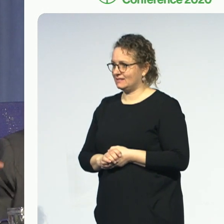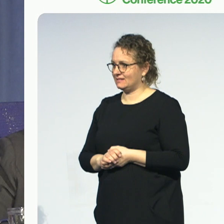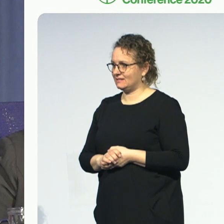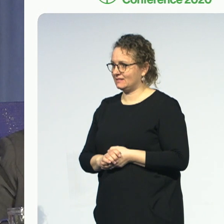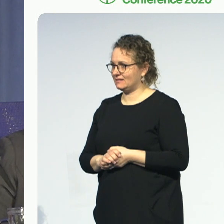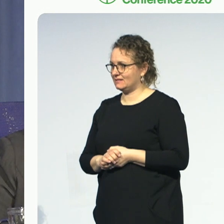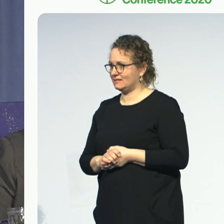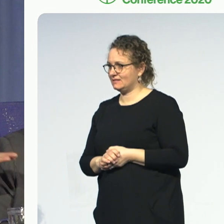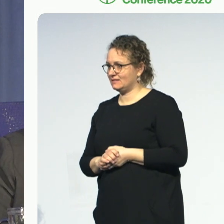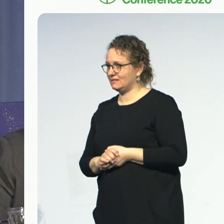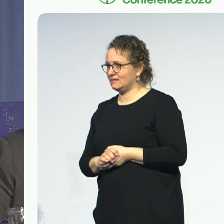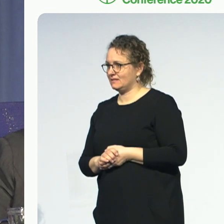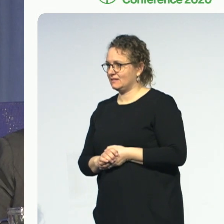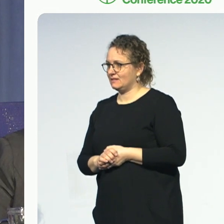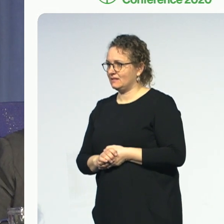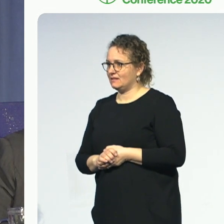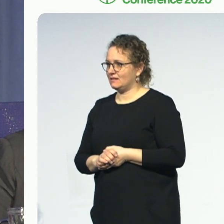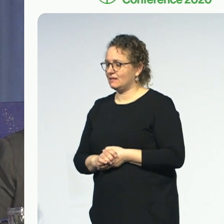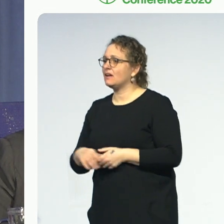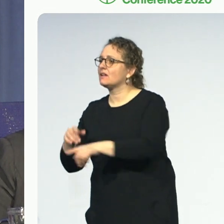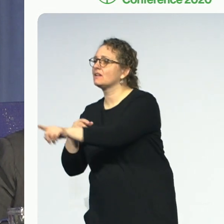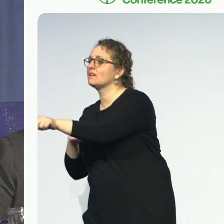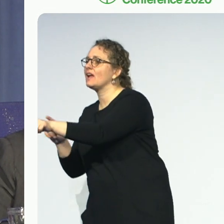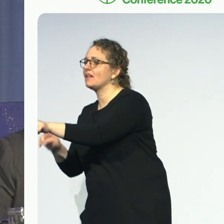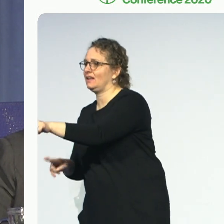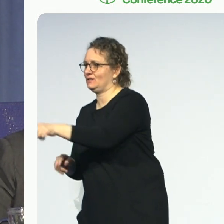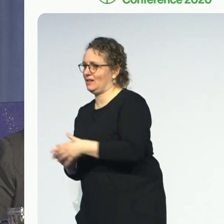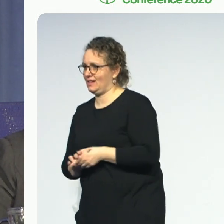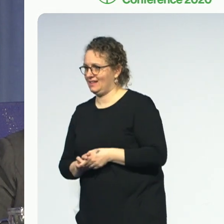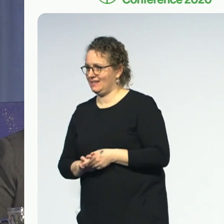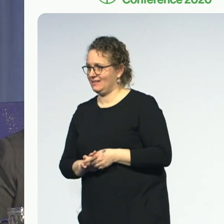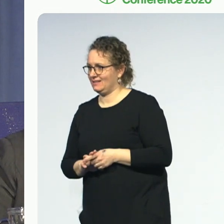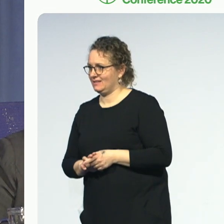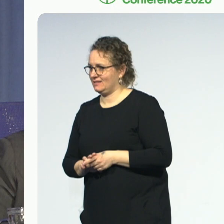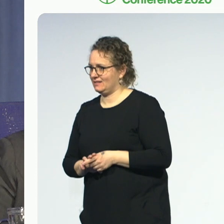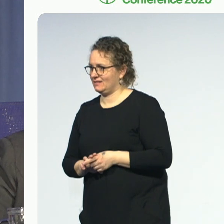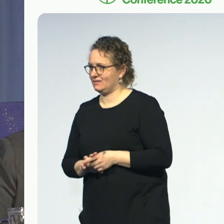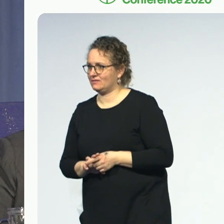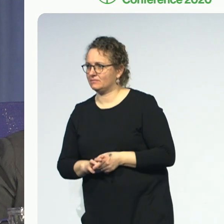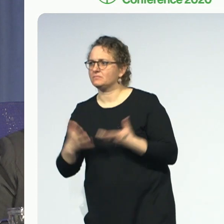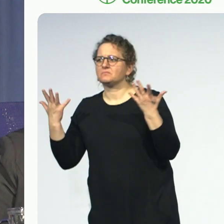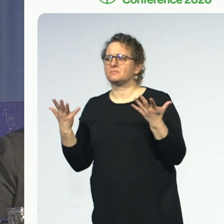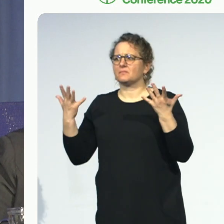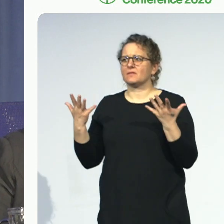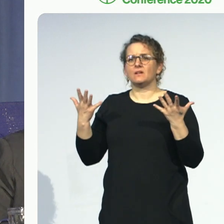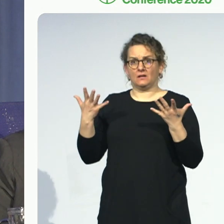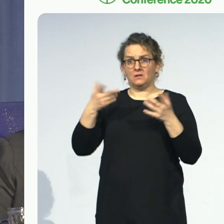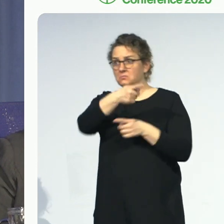Because I think we're pressed for time. Are there any questions or one question?